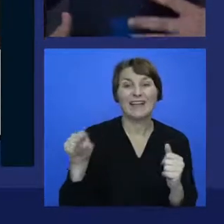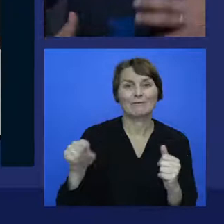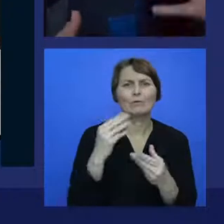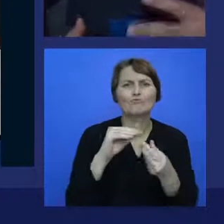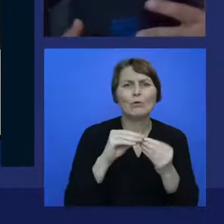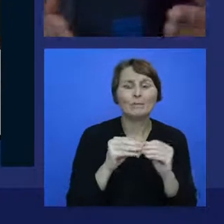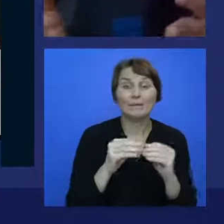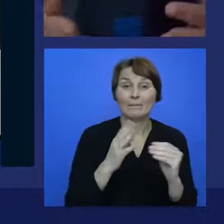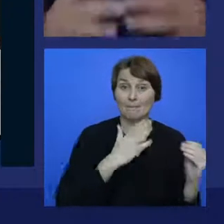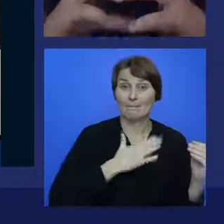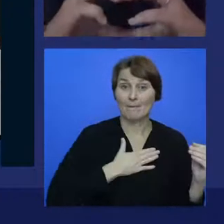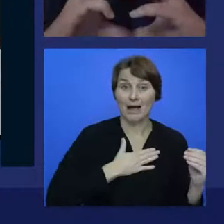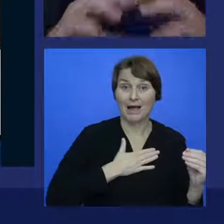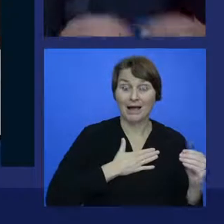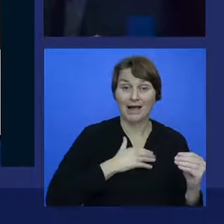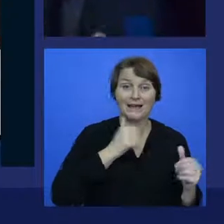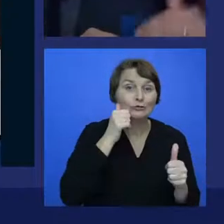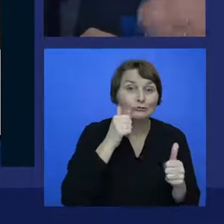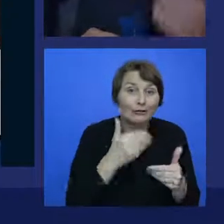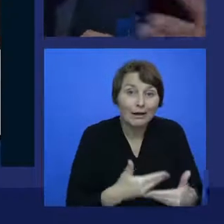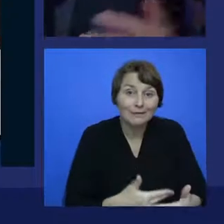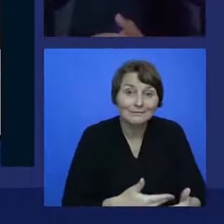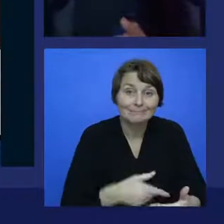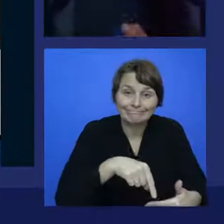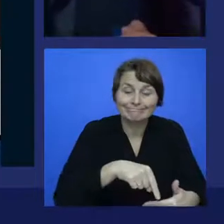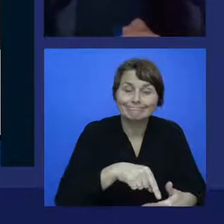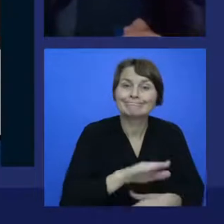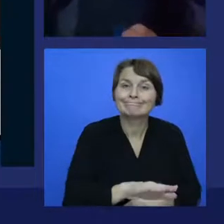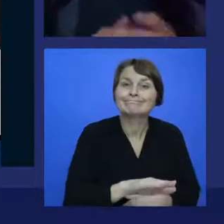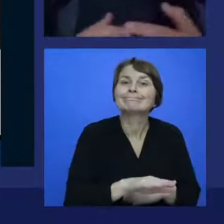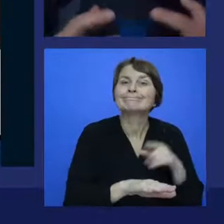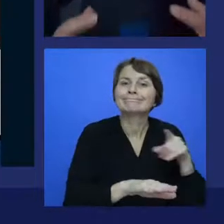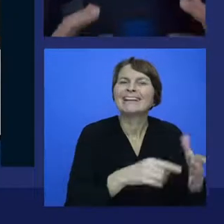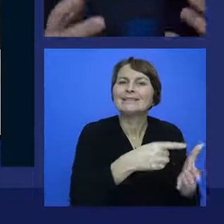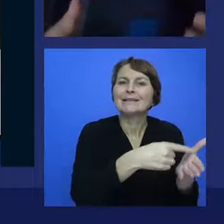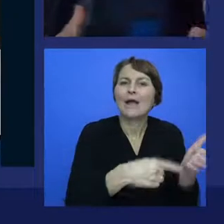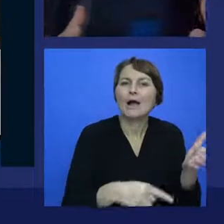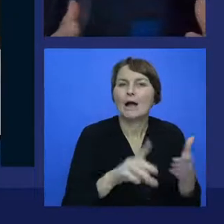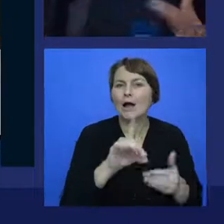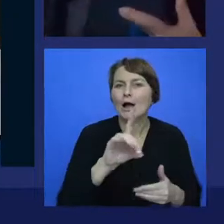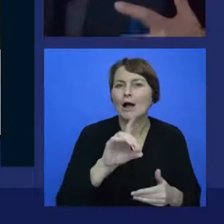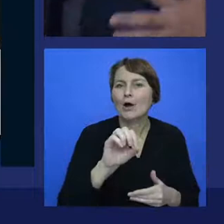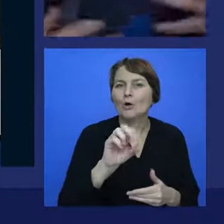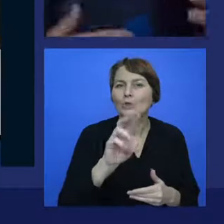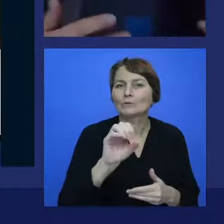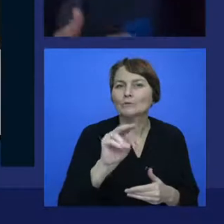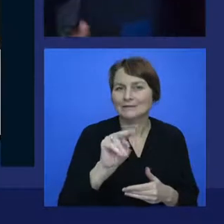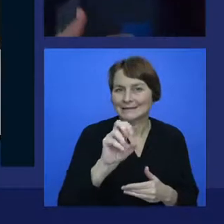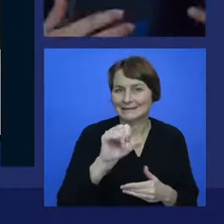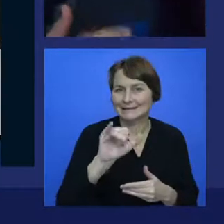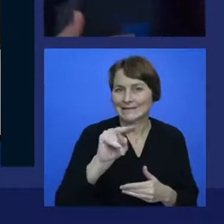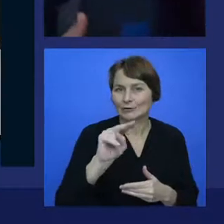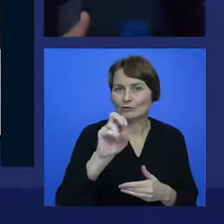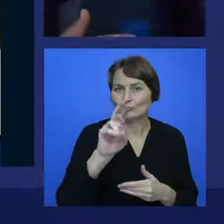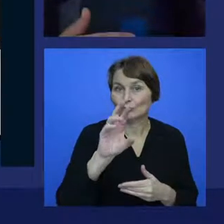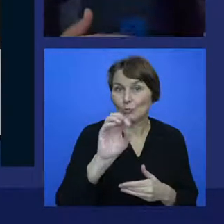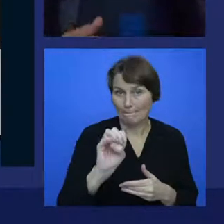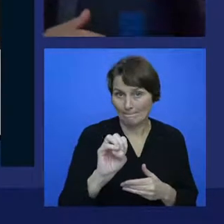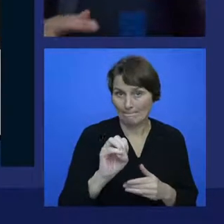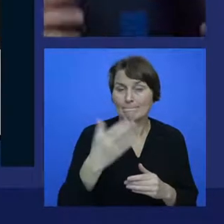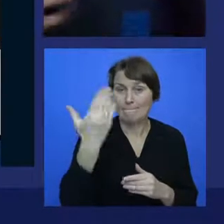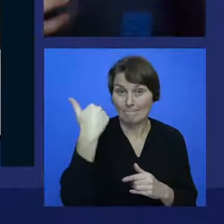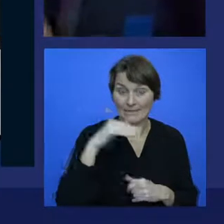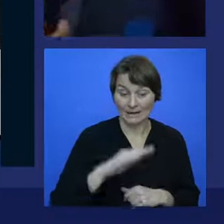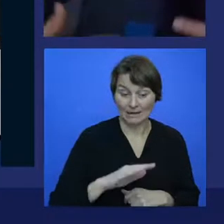My son, Max, he's there with the heart. He has Down syndrome, and he was really struggling he's now 15 years